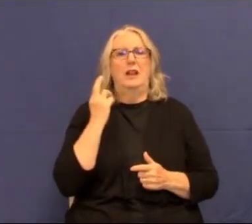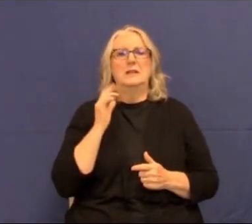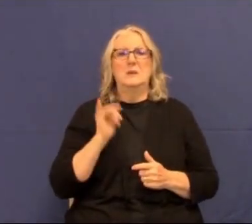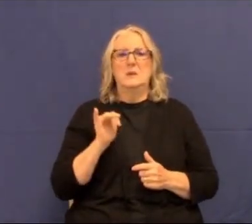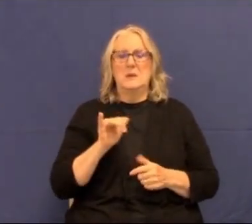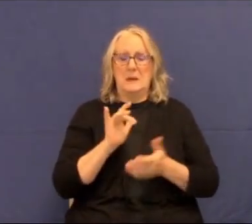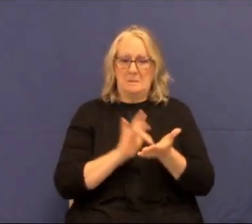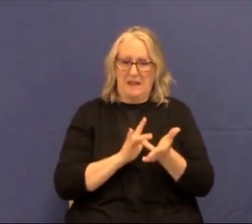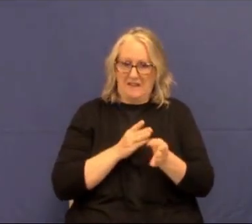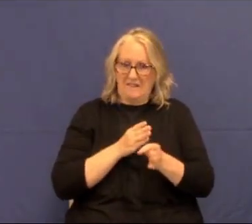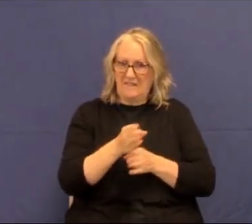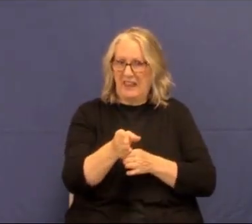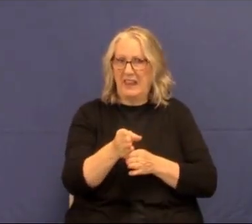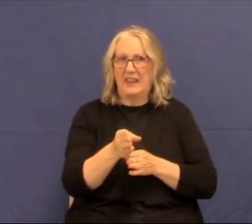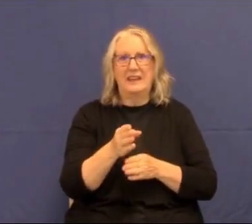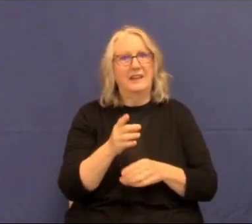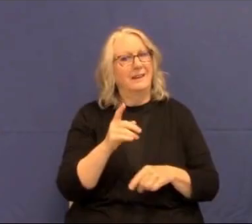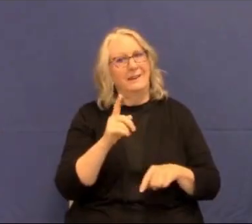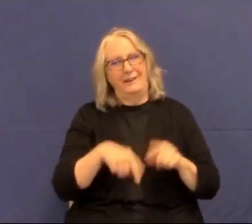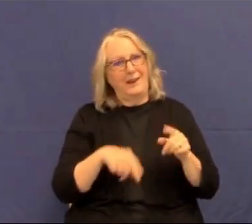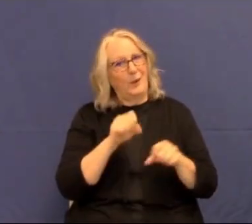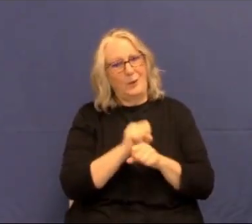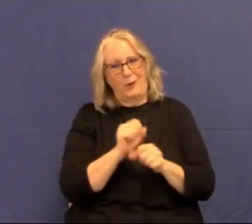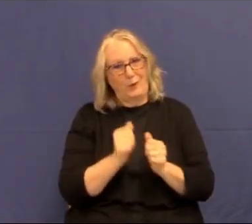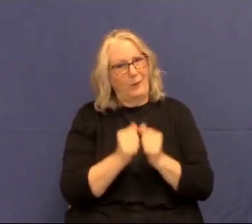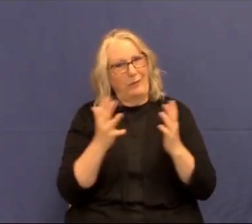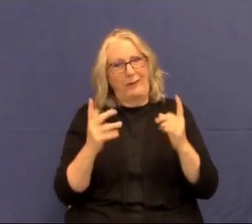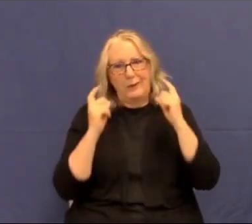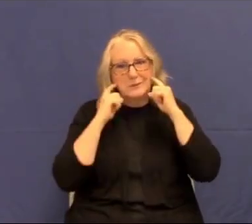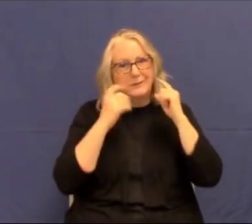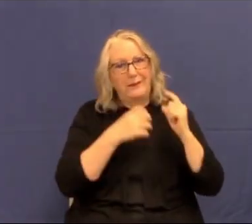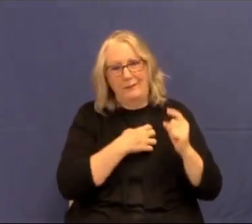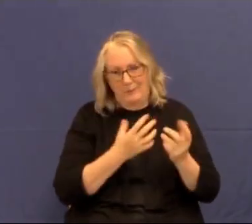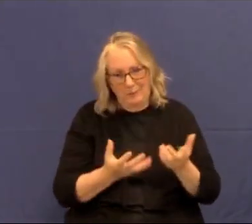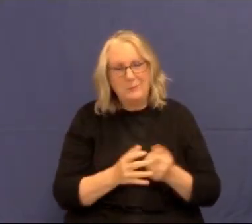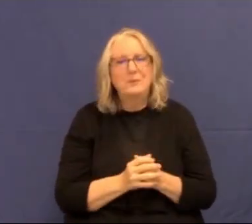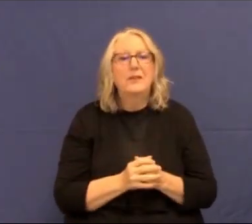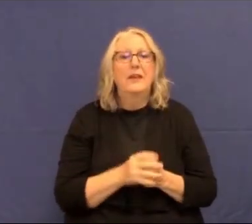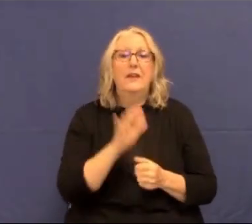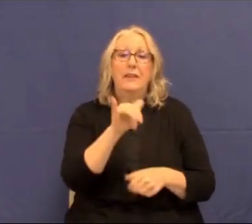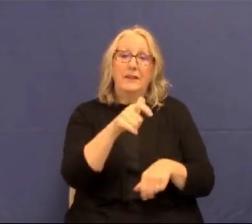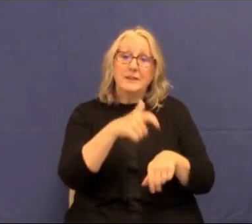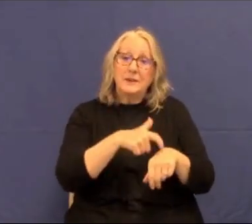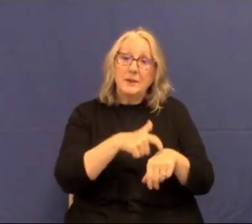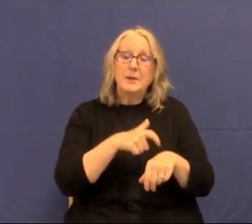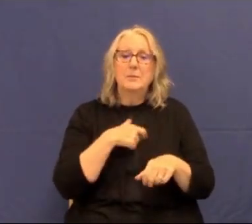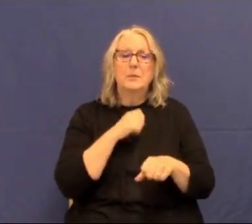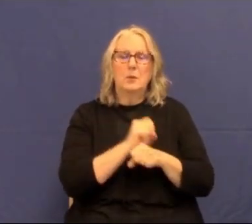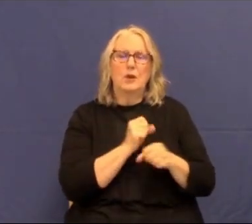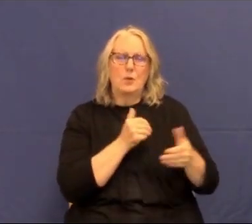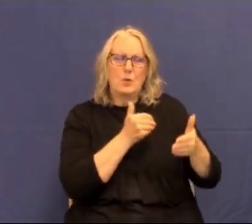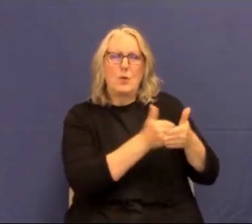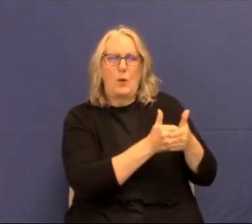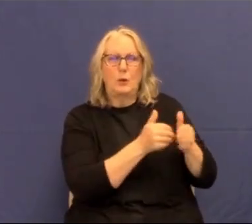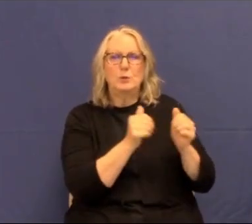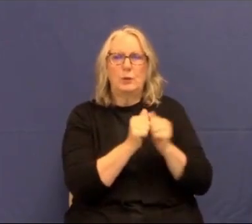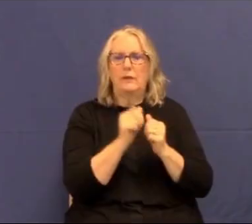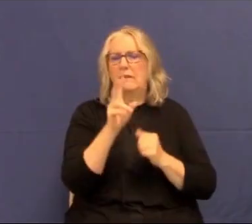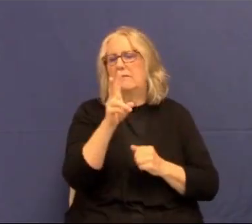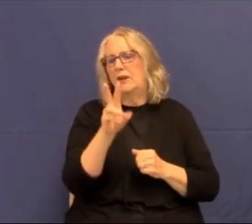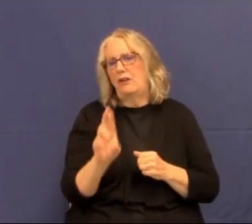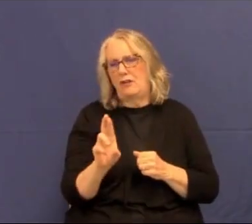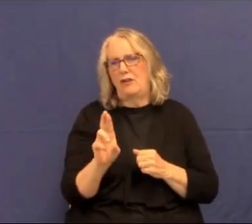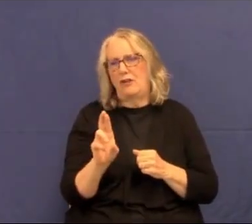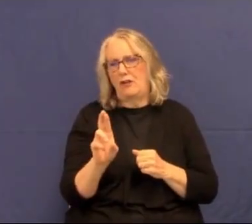quickly realized, in the medical field, you can't work in the medical field without a stethoscope. And so uh, at that time, I was working very closely